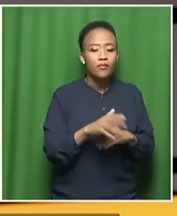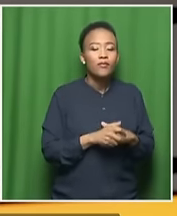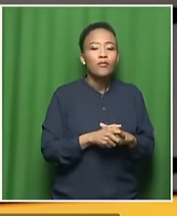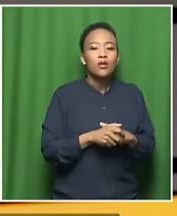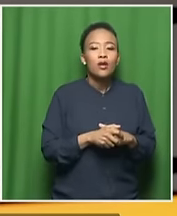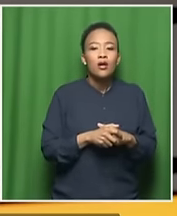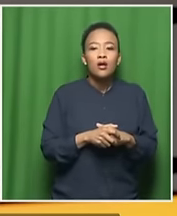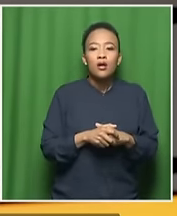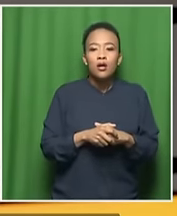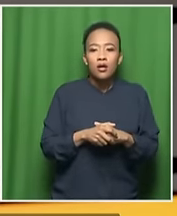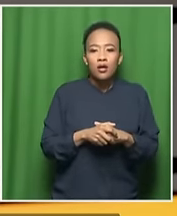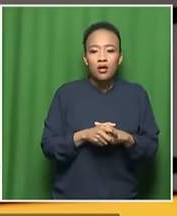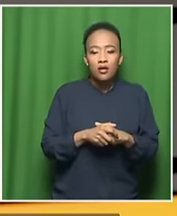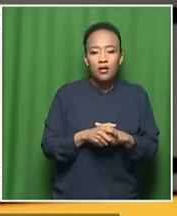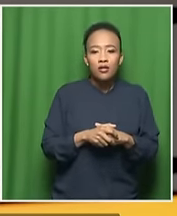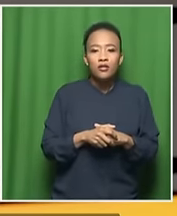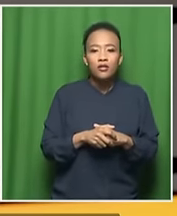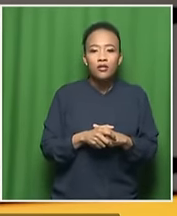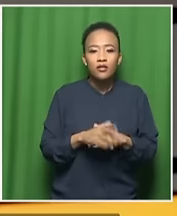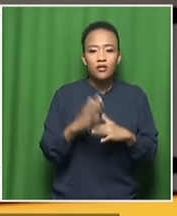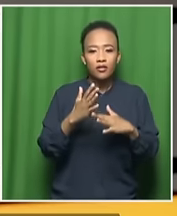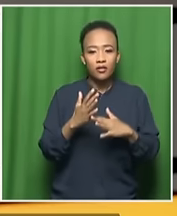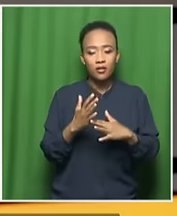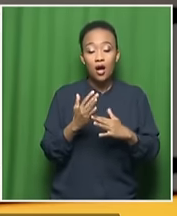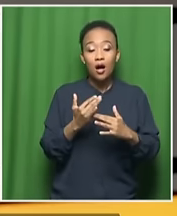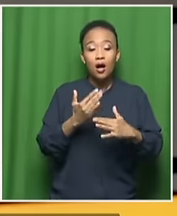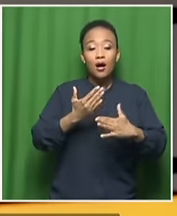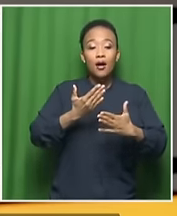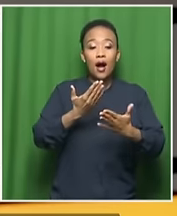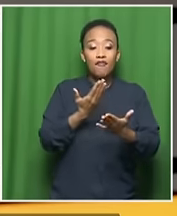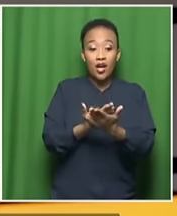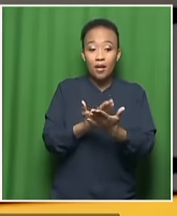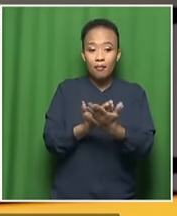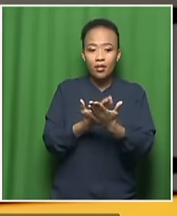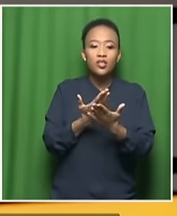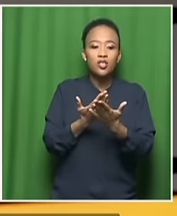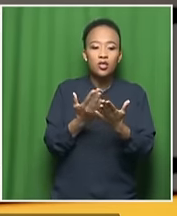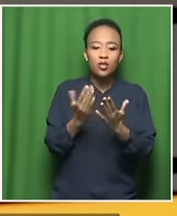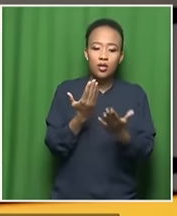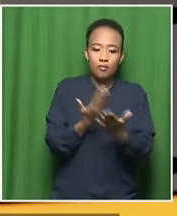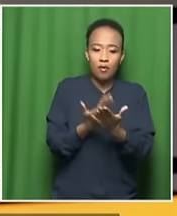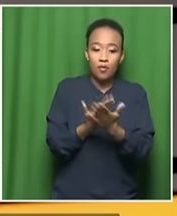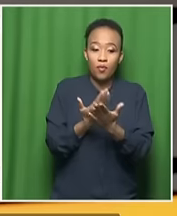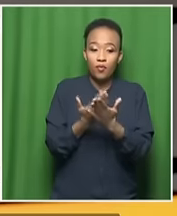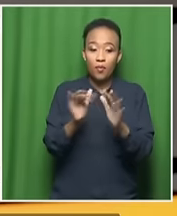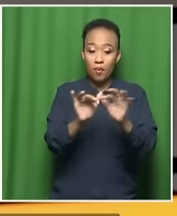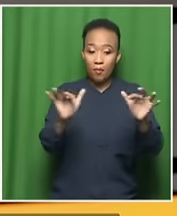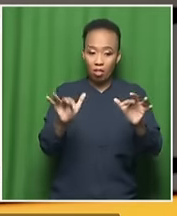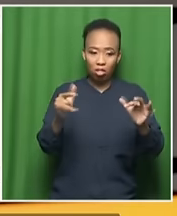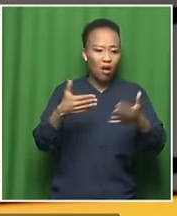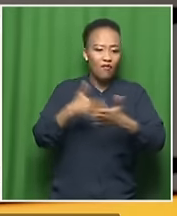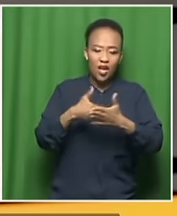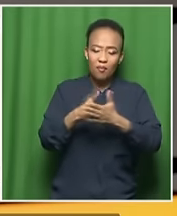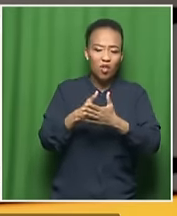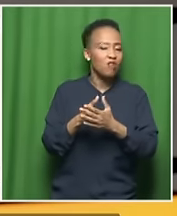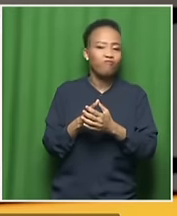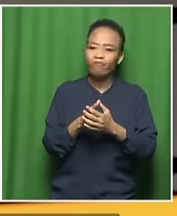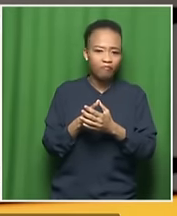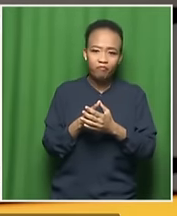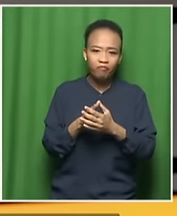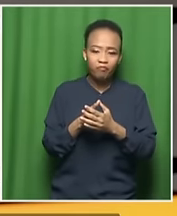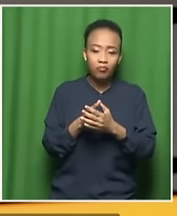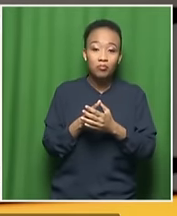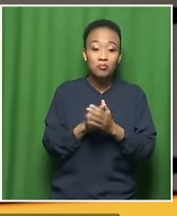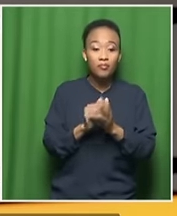such, because of the availability of people who can do the job, you must always remember, in business,